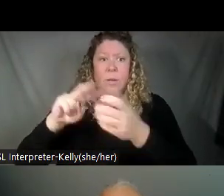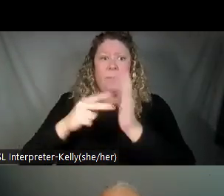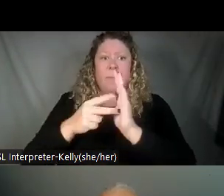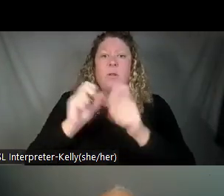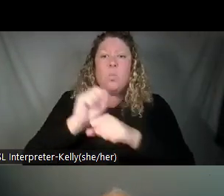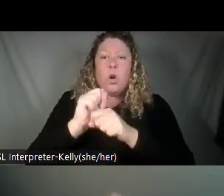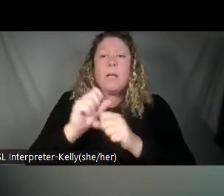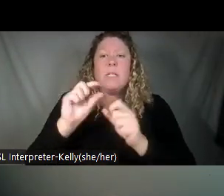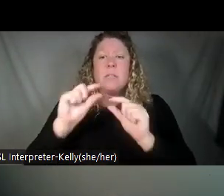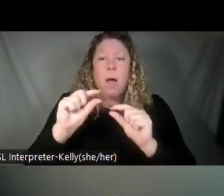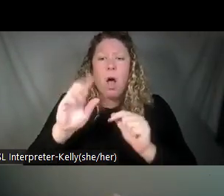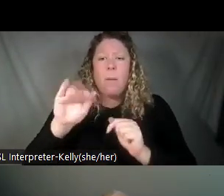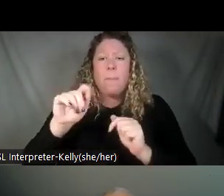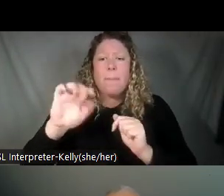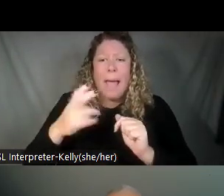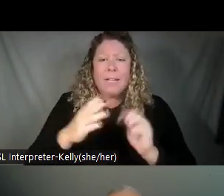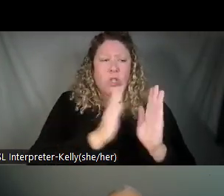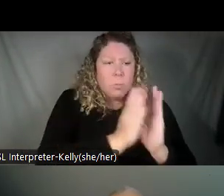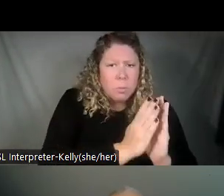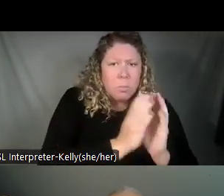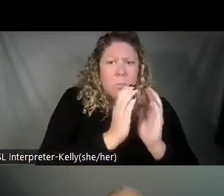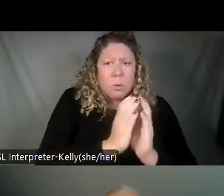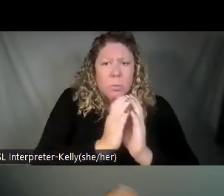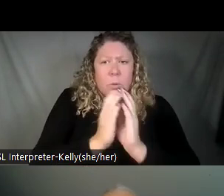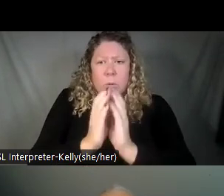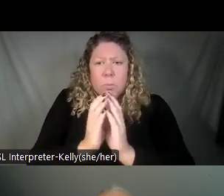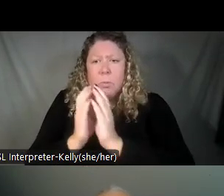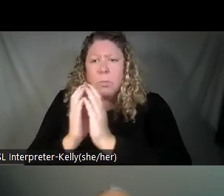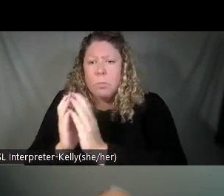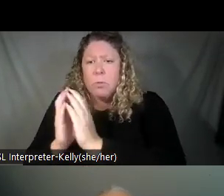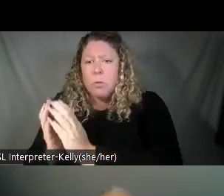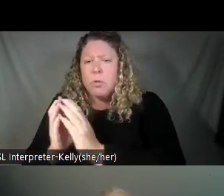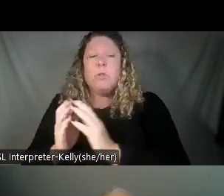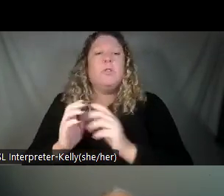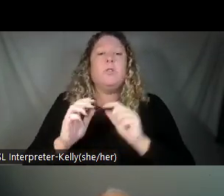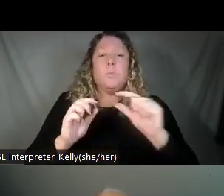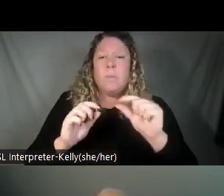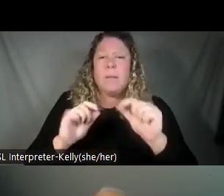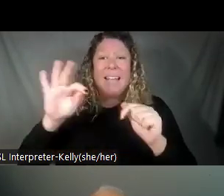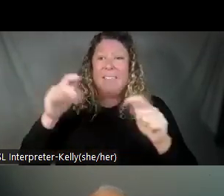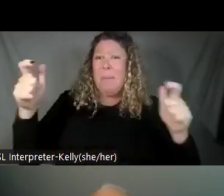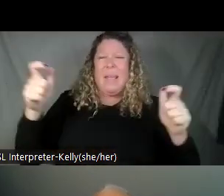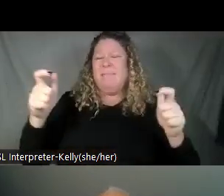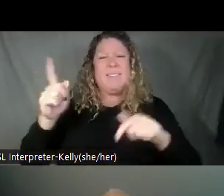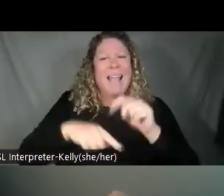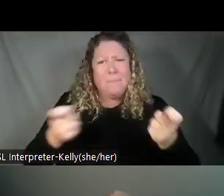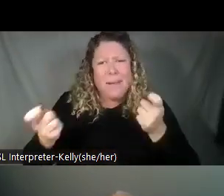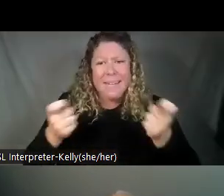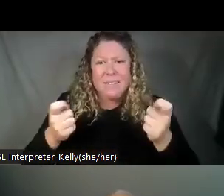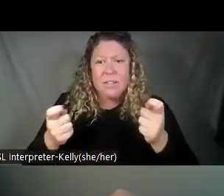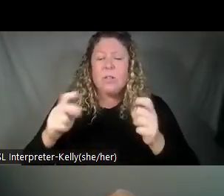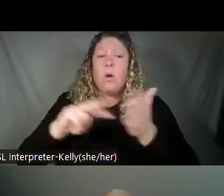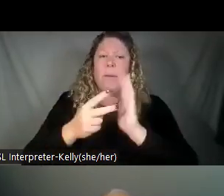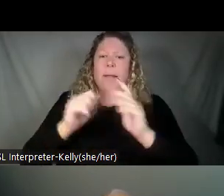batches. Big batches become unmanageable. So working in small batches allows people to focus on what they're